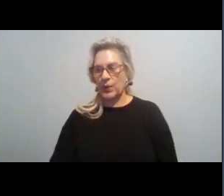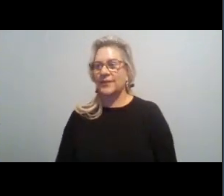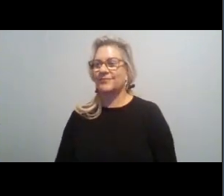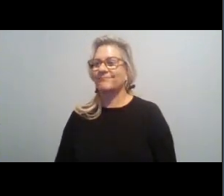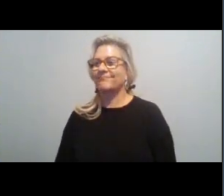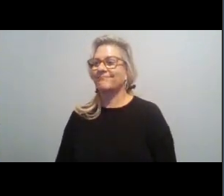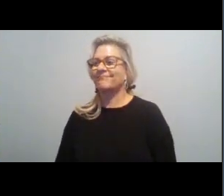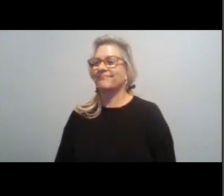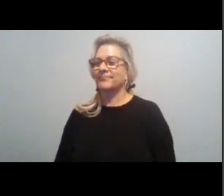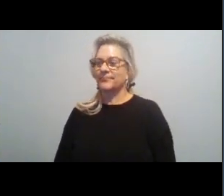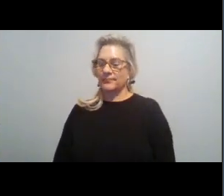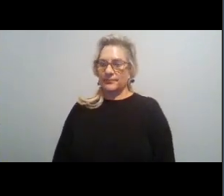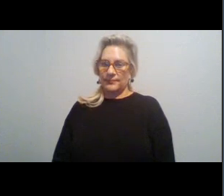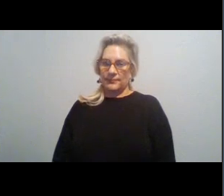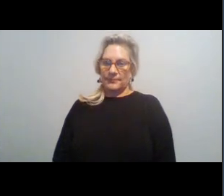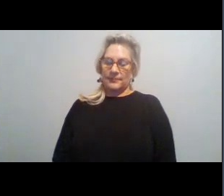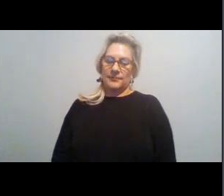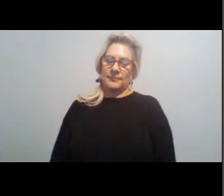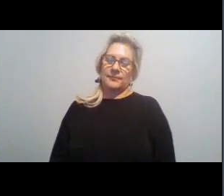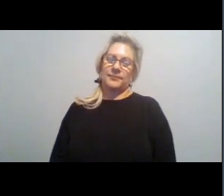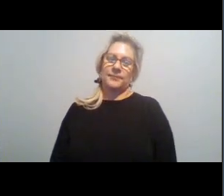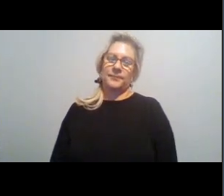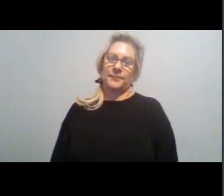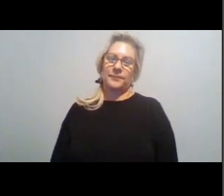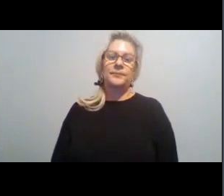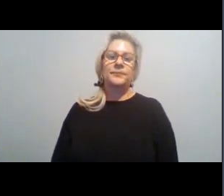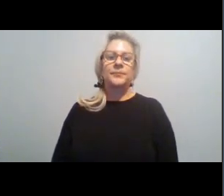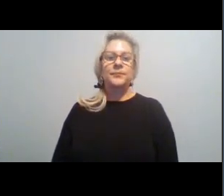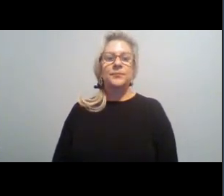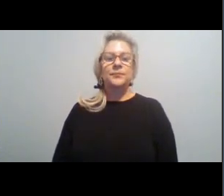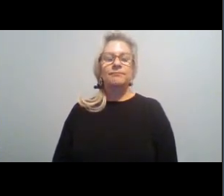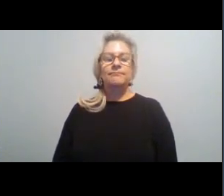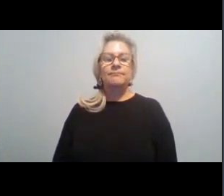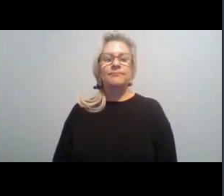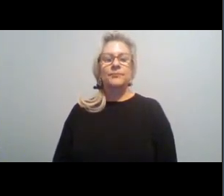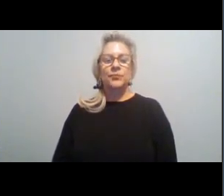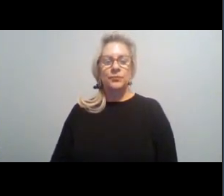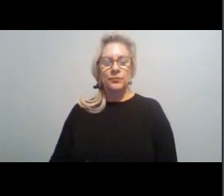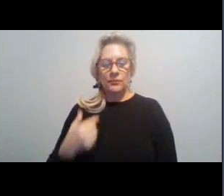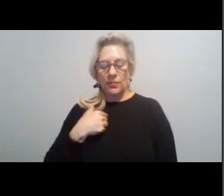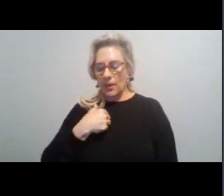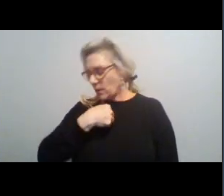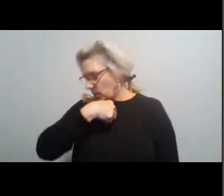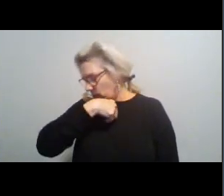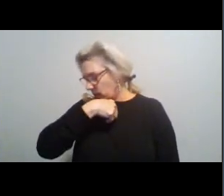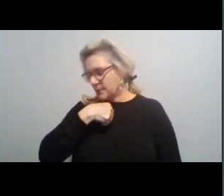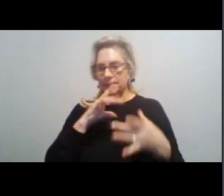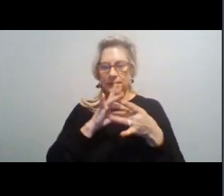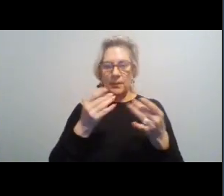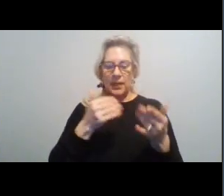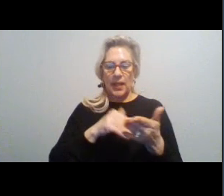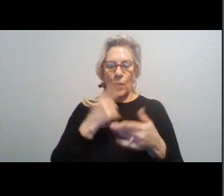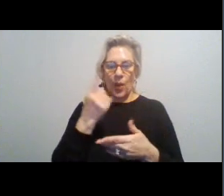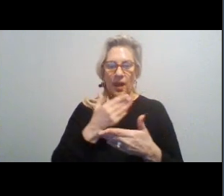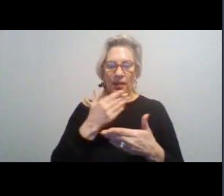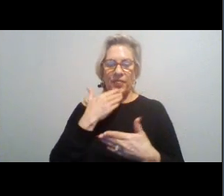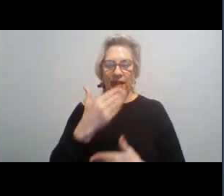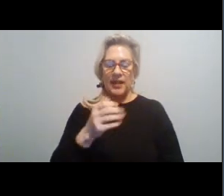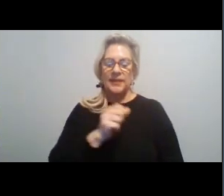Thank you, Commissioner Martinez. Madam Chair, I might as well just comment on this item. Okay, go ahead. This adoption, and then, just move forward. One, just wanted to thank staff